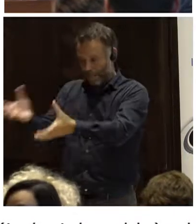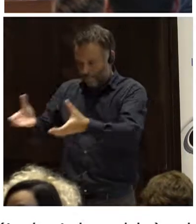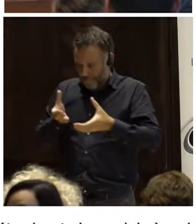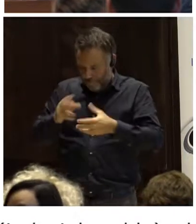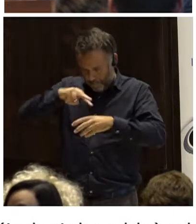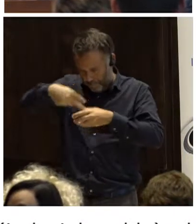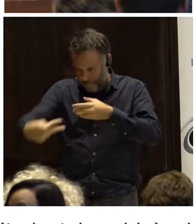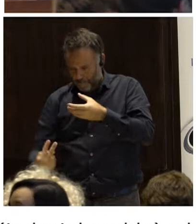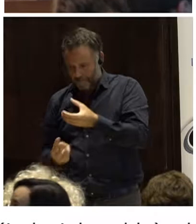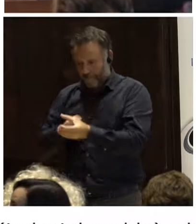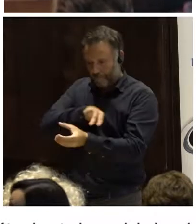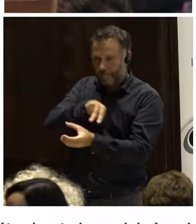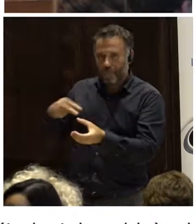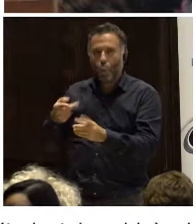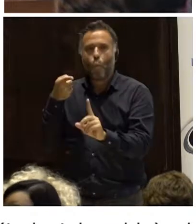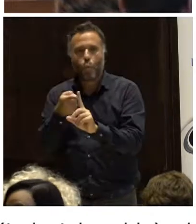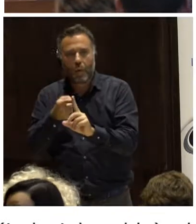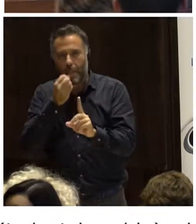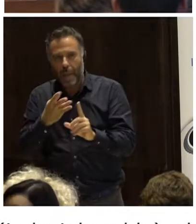toys. Then we produce also